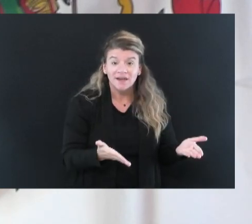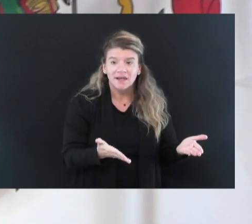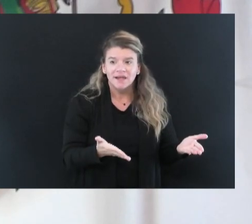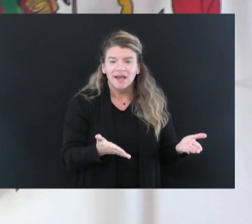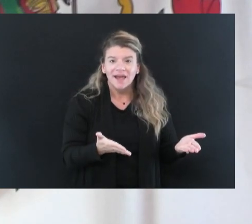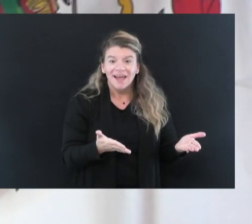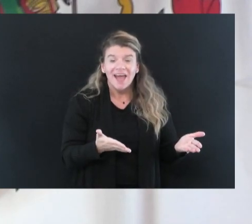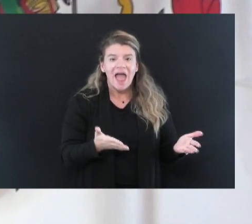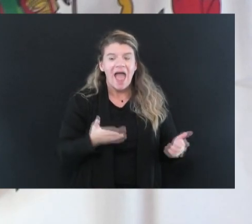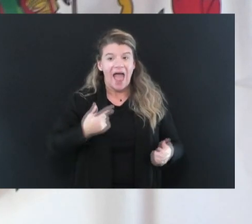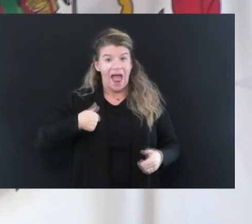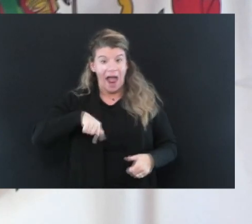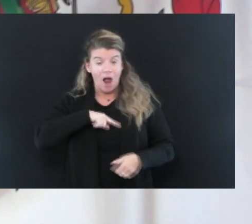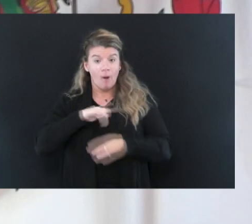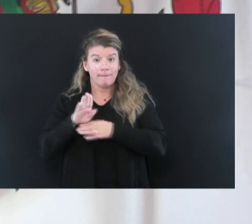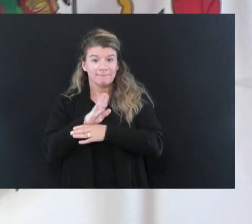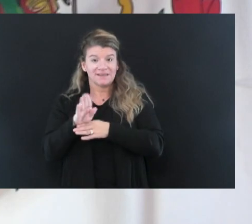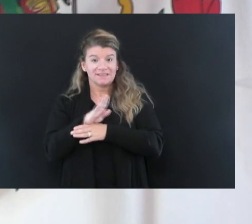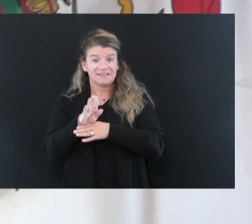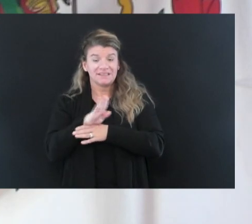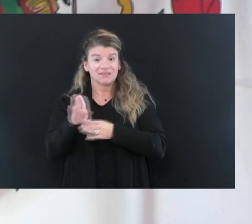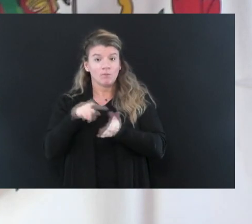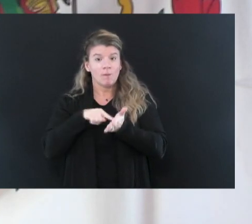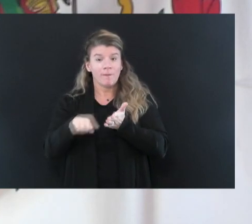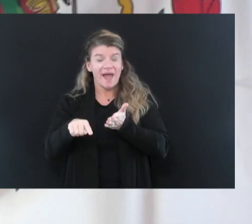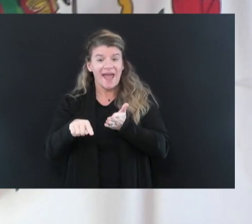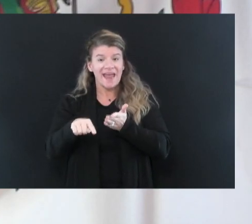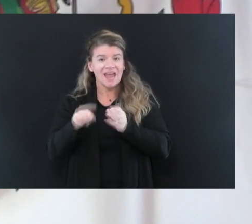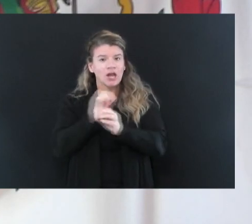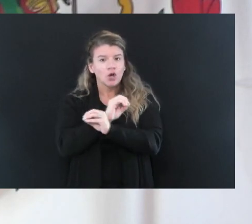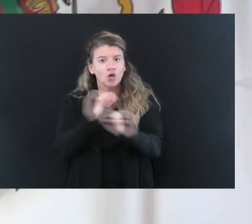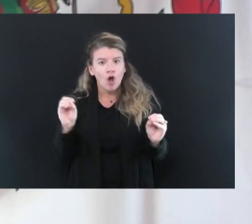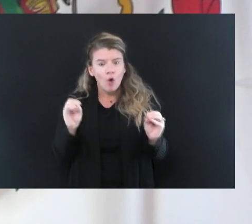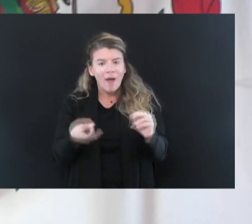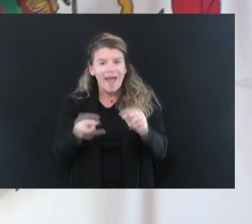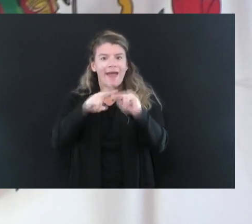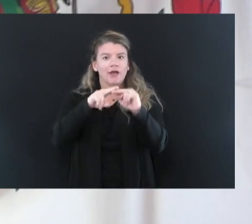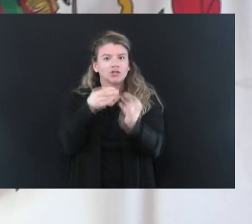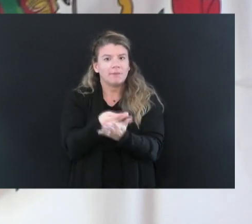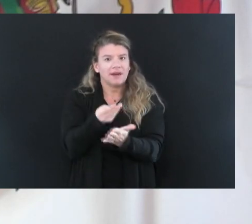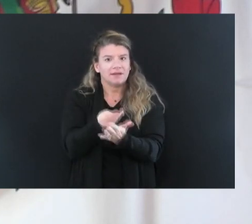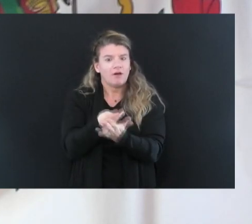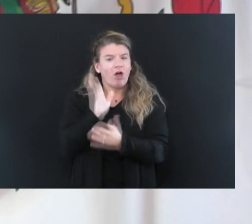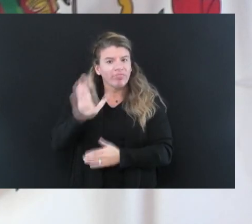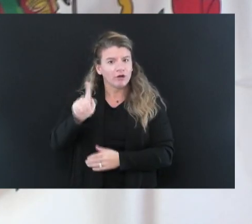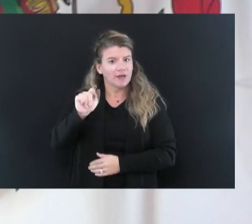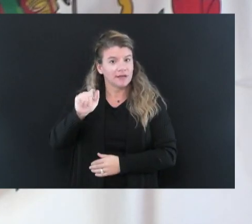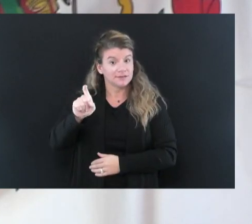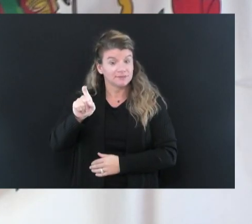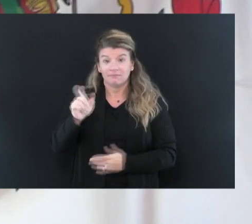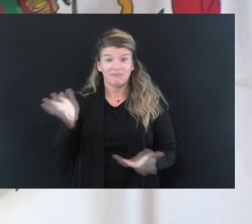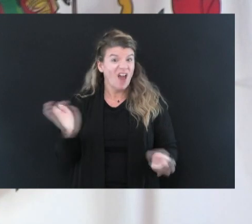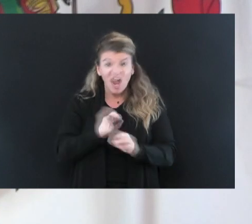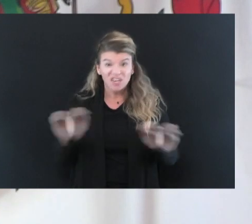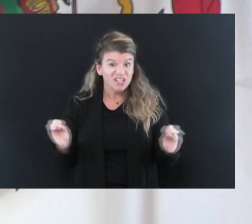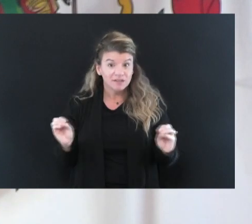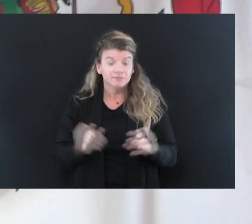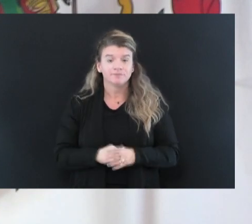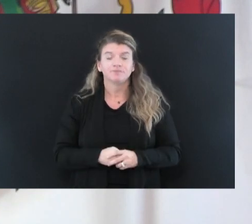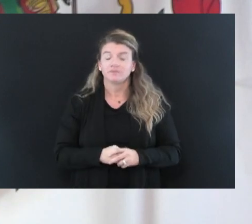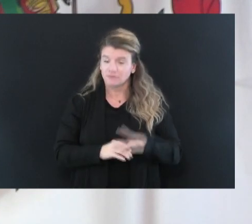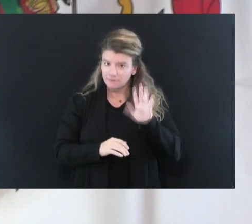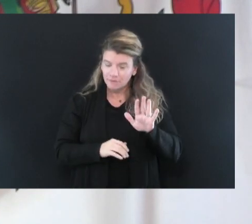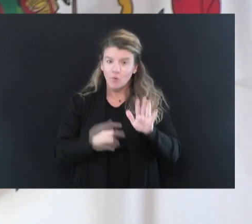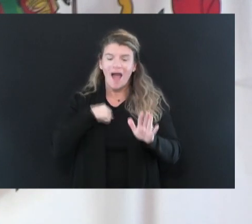pay one dime more in taxes. Now, through all of that, and I'm going to go through it in just